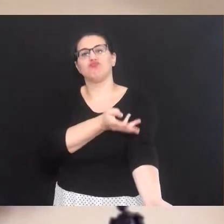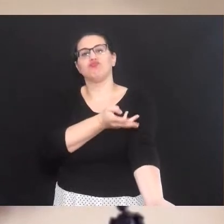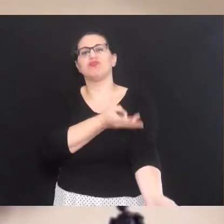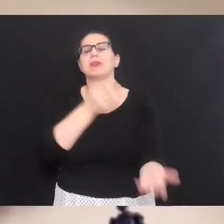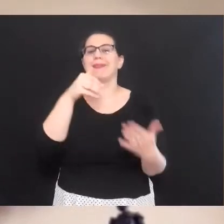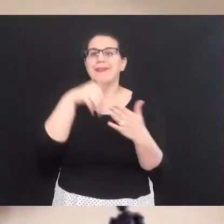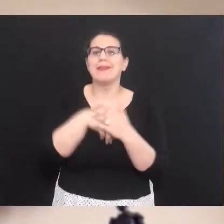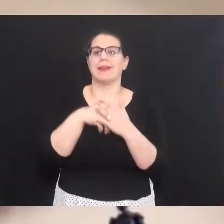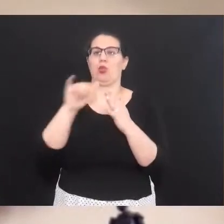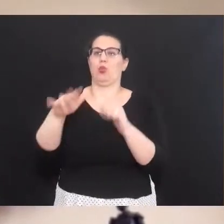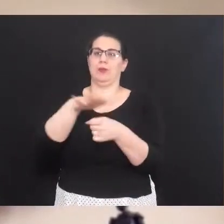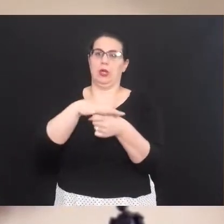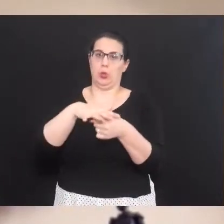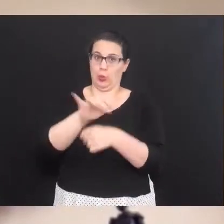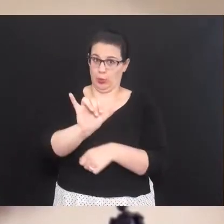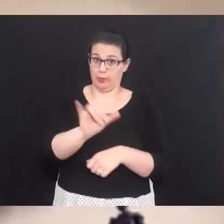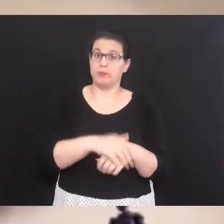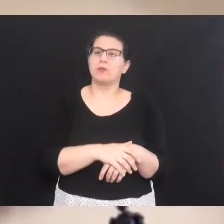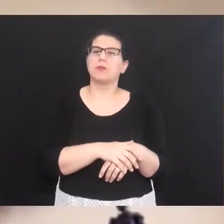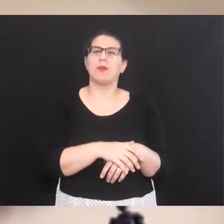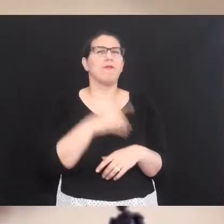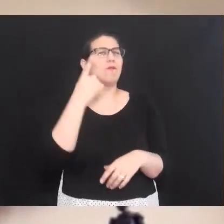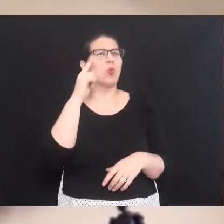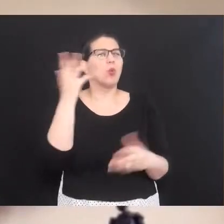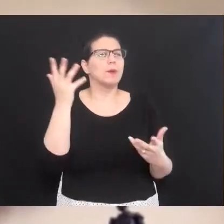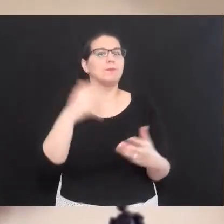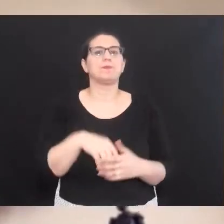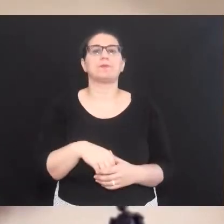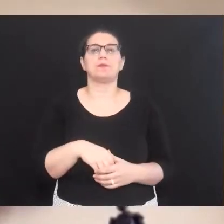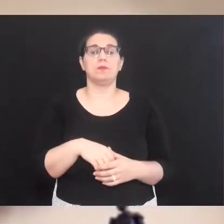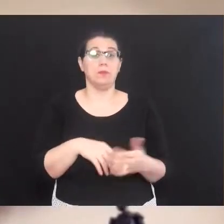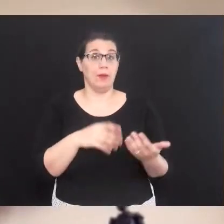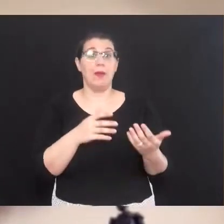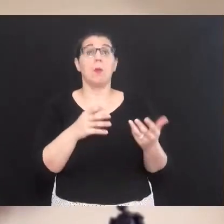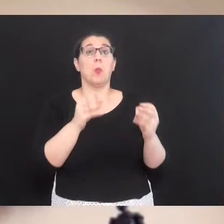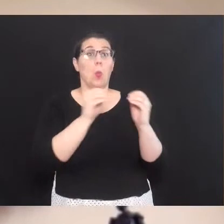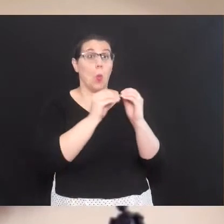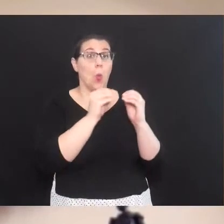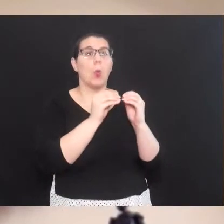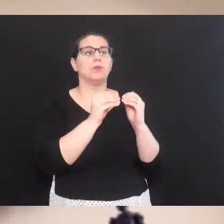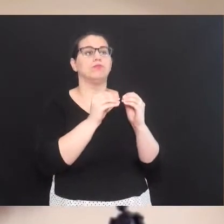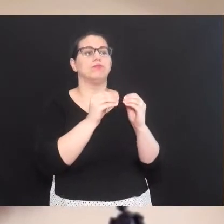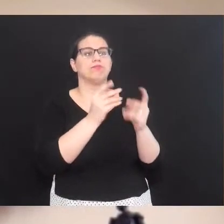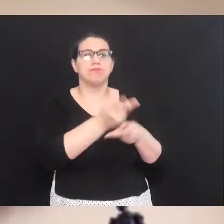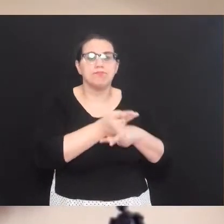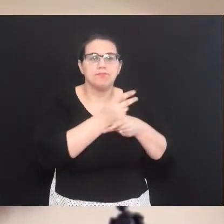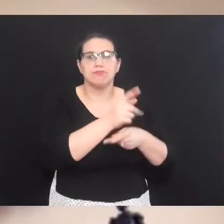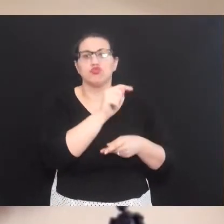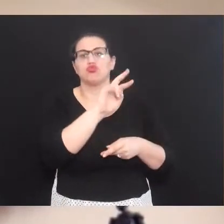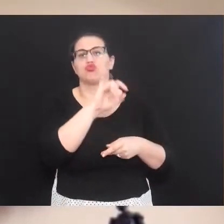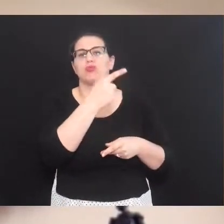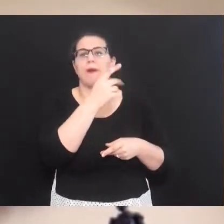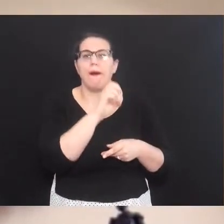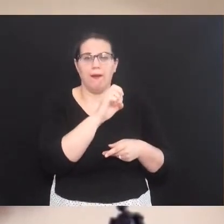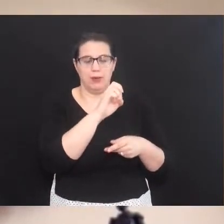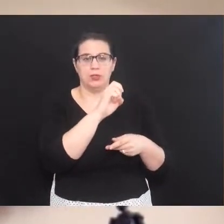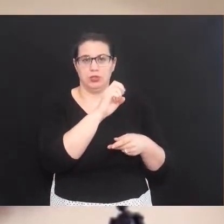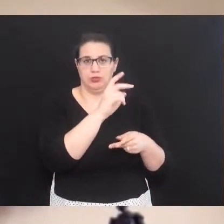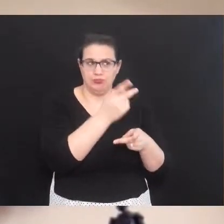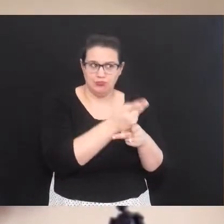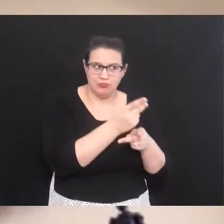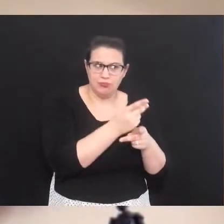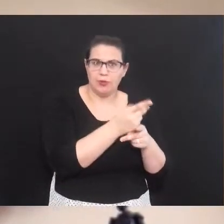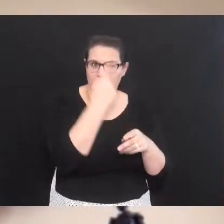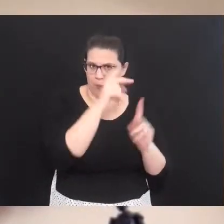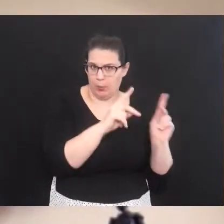well. This will help do several things. It will get access to triage for West Virginians who need it, but most importantly, it will